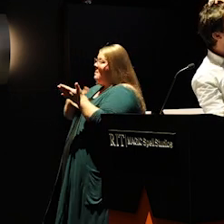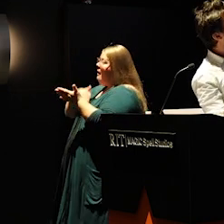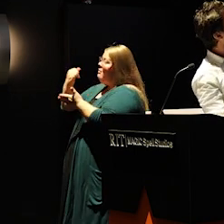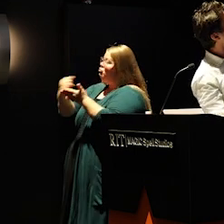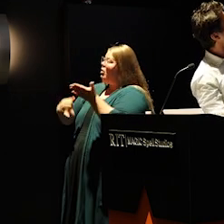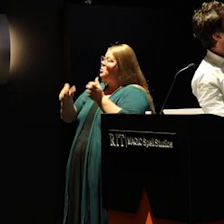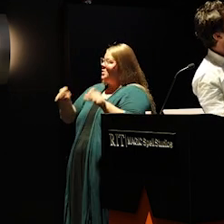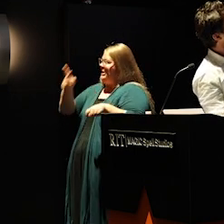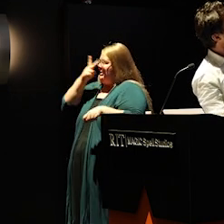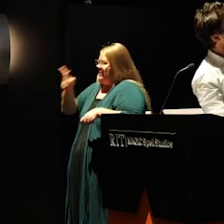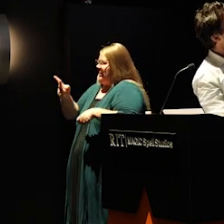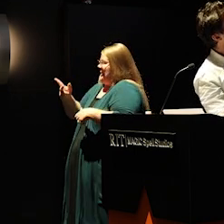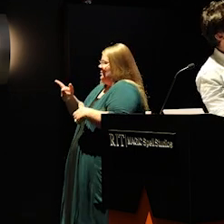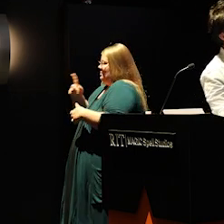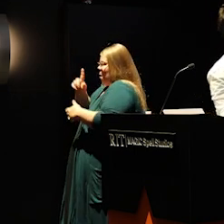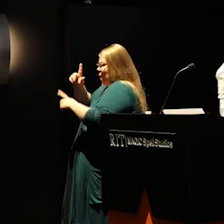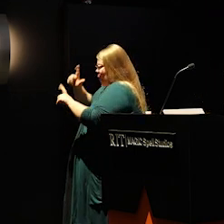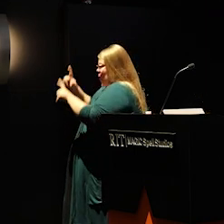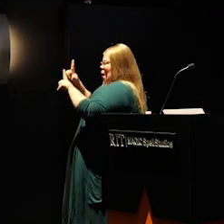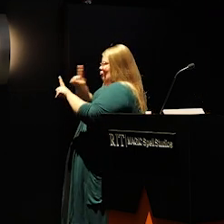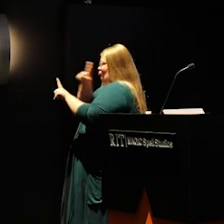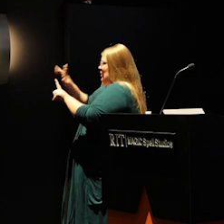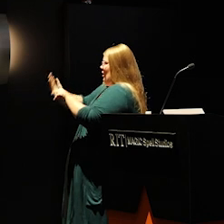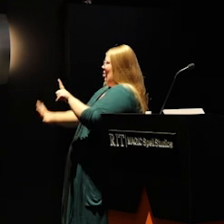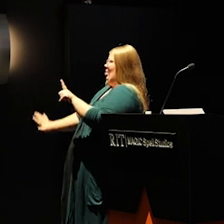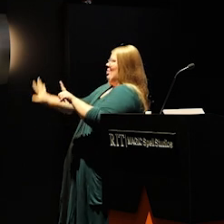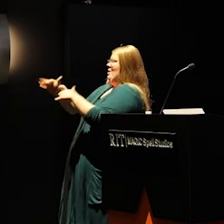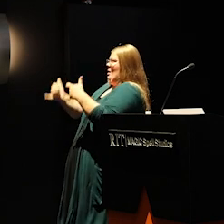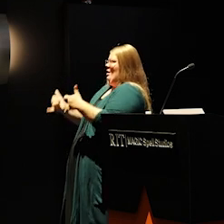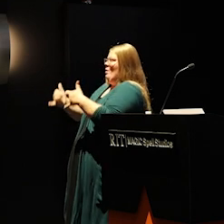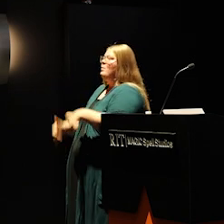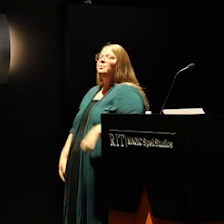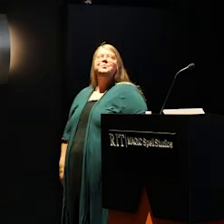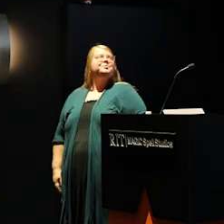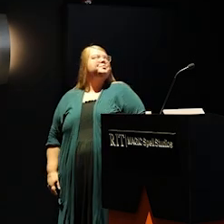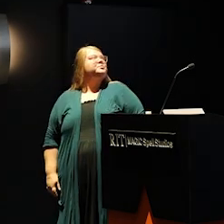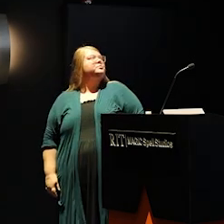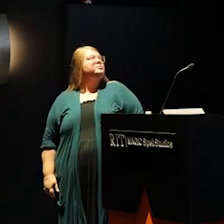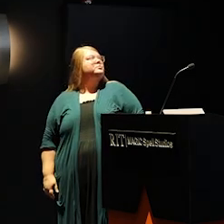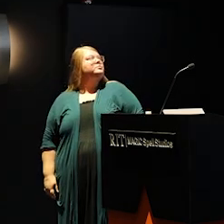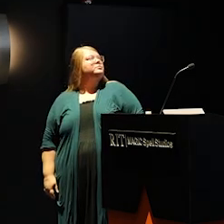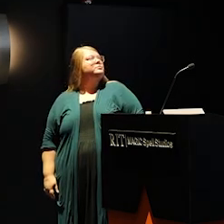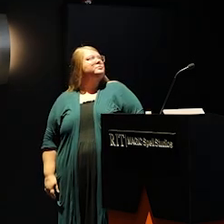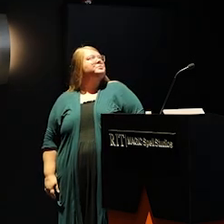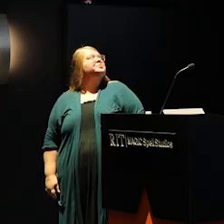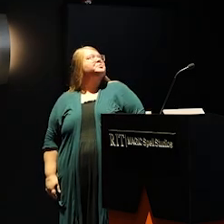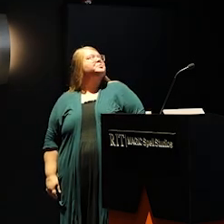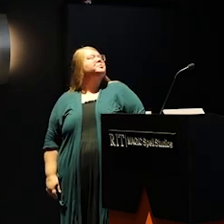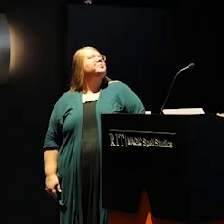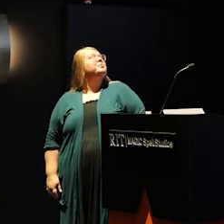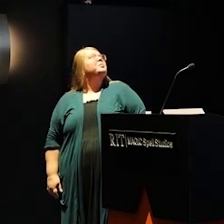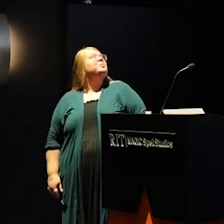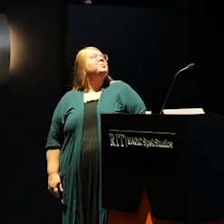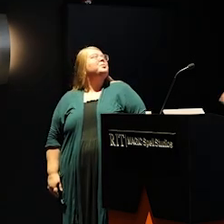there. The thing that I forgot to say in the previous slide, I can go back, right? I do this all the time.